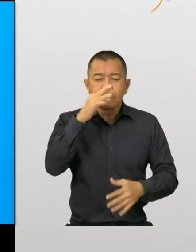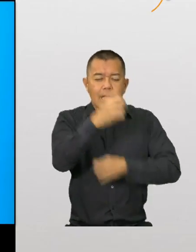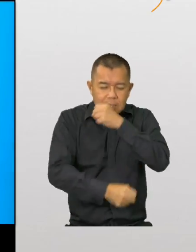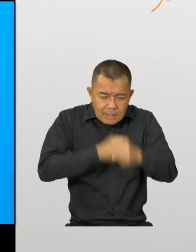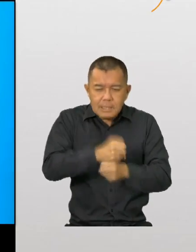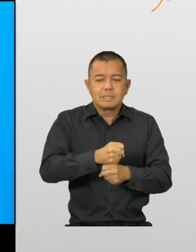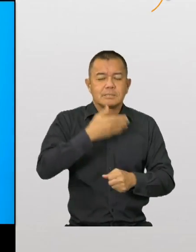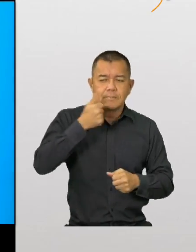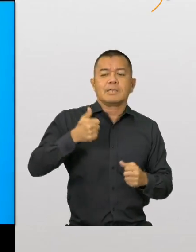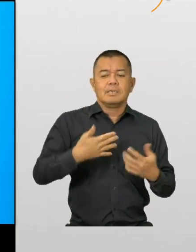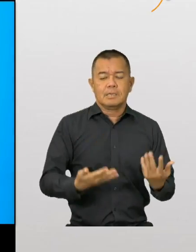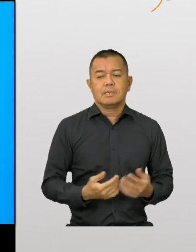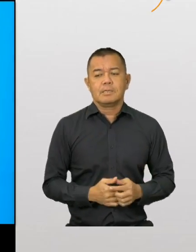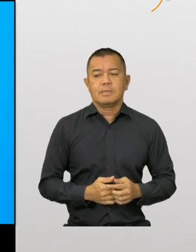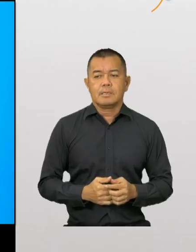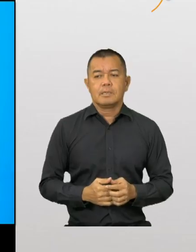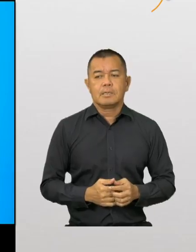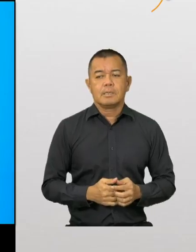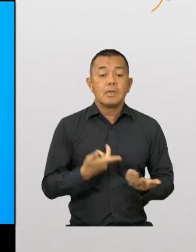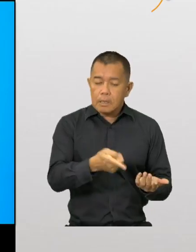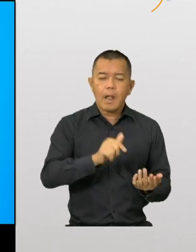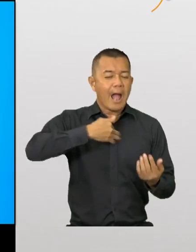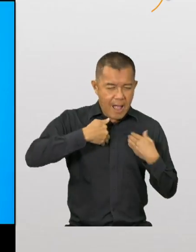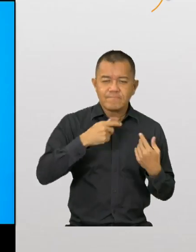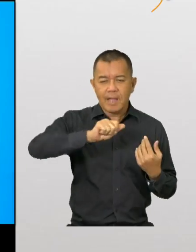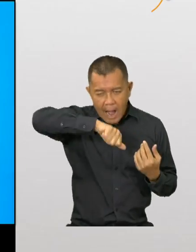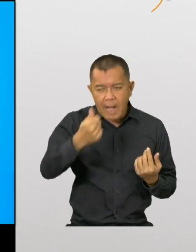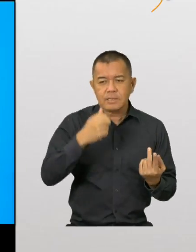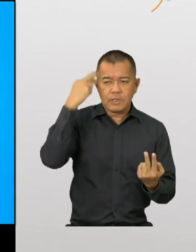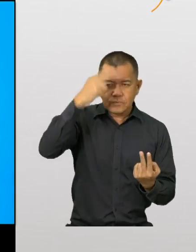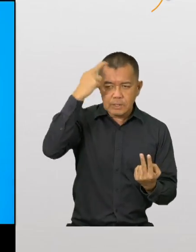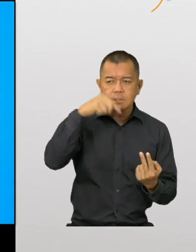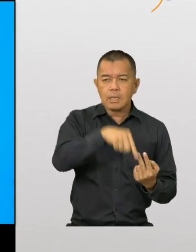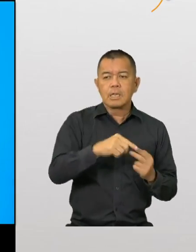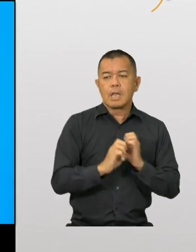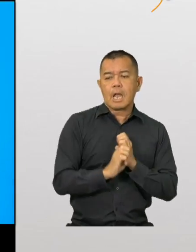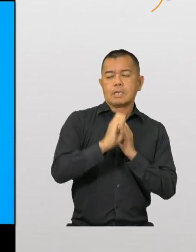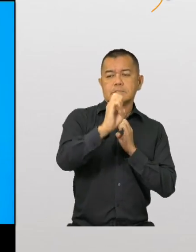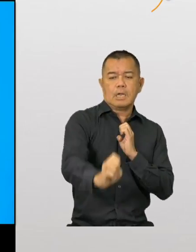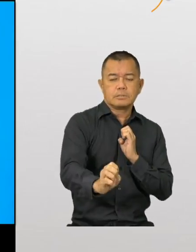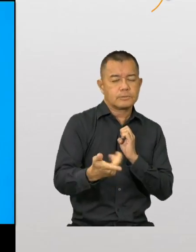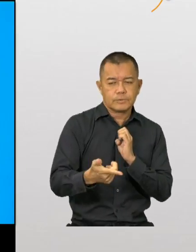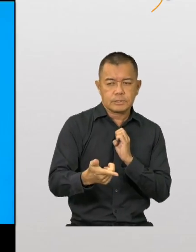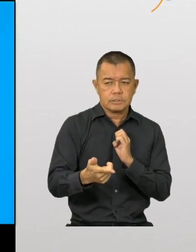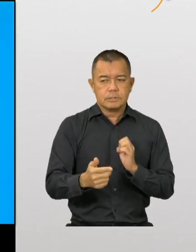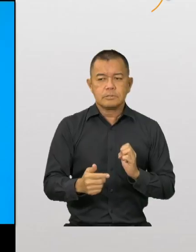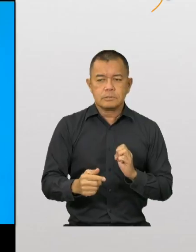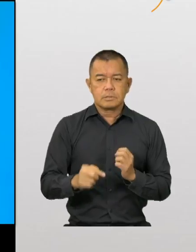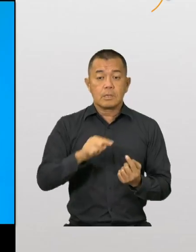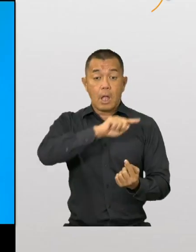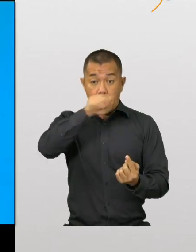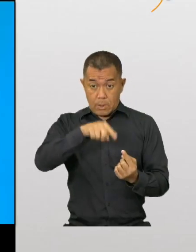There's also a practical reason why we can't extend the leases easily. If you look at older buildings